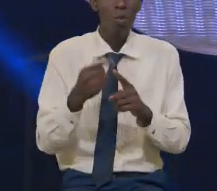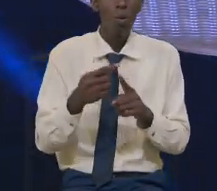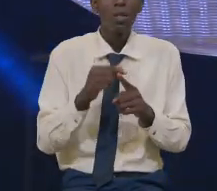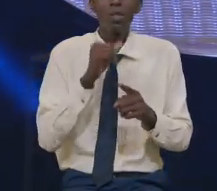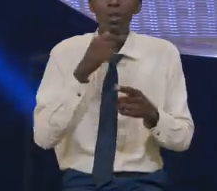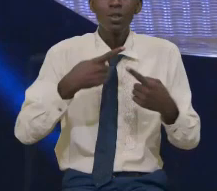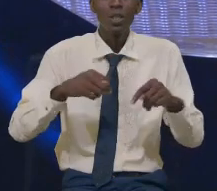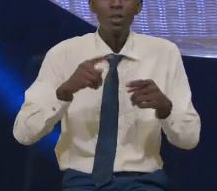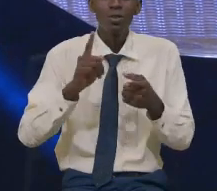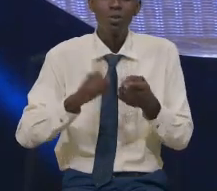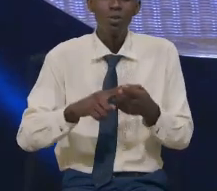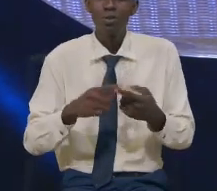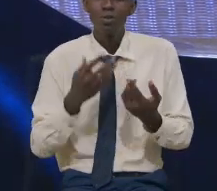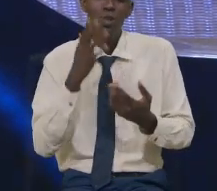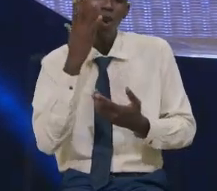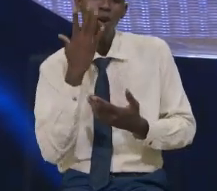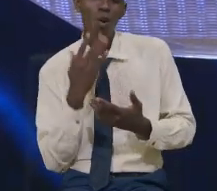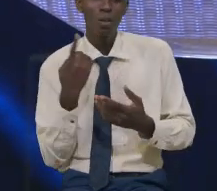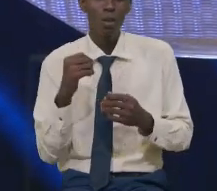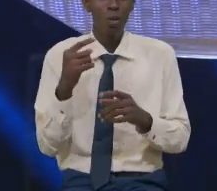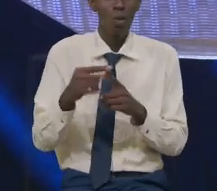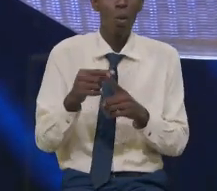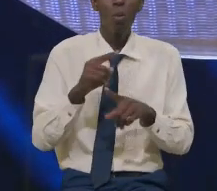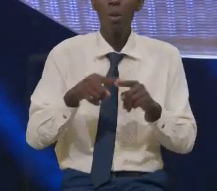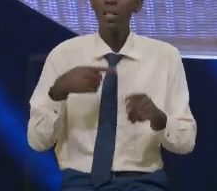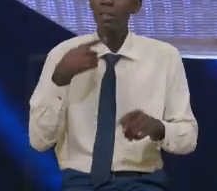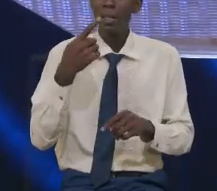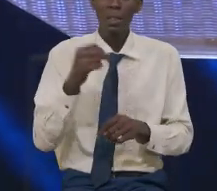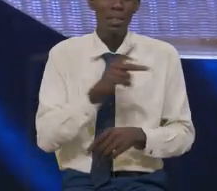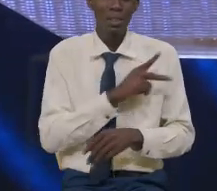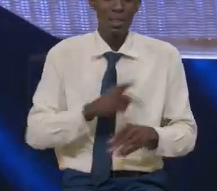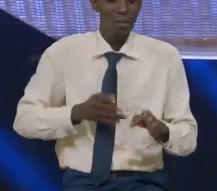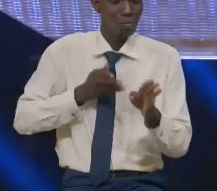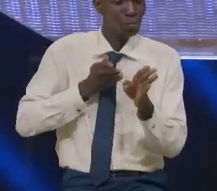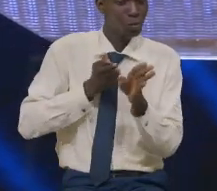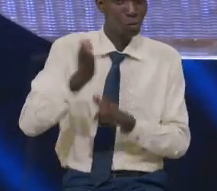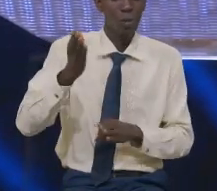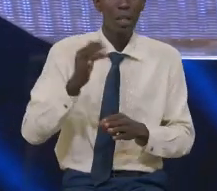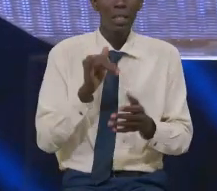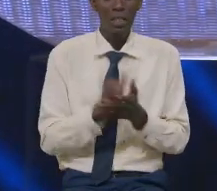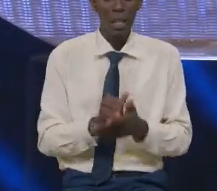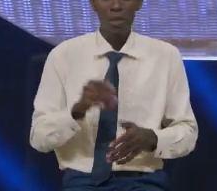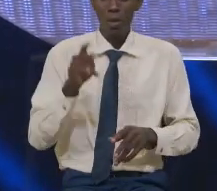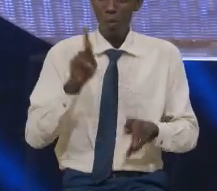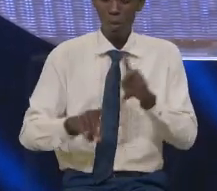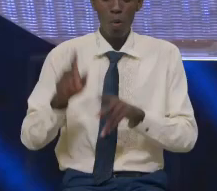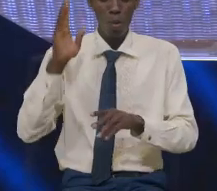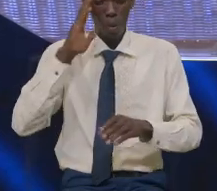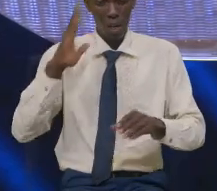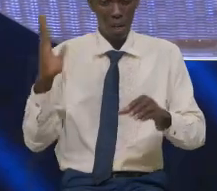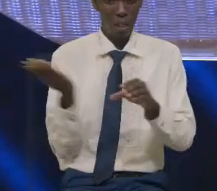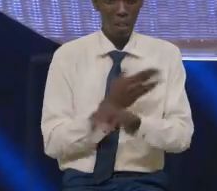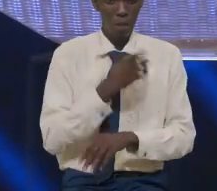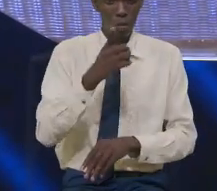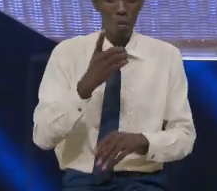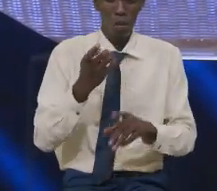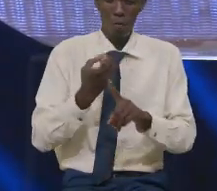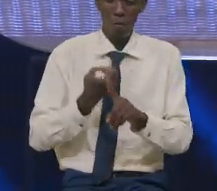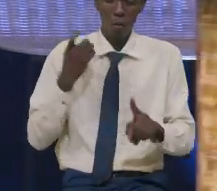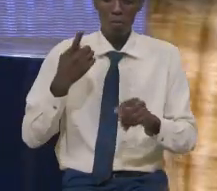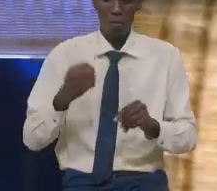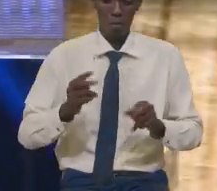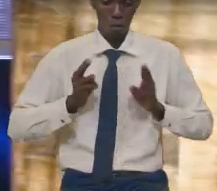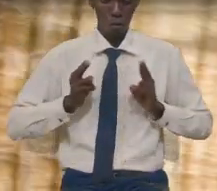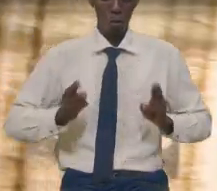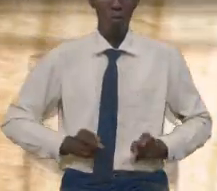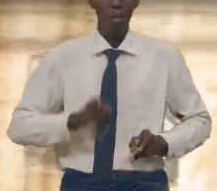the revelation. He told Nebuchadnezzar, they'll drive you from the midst of men, and